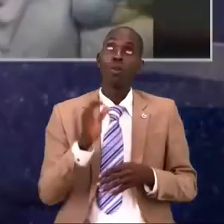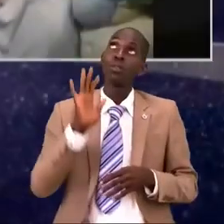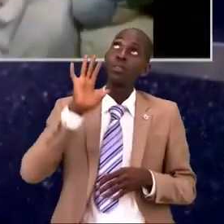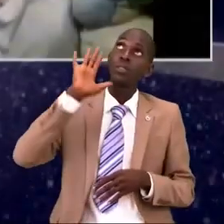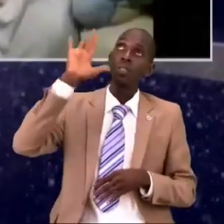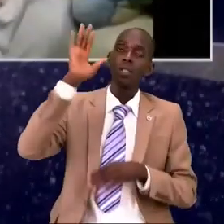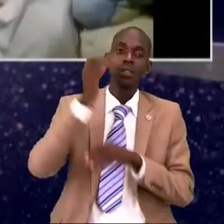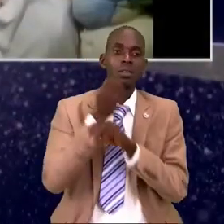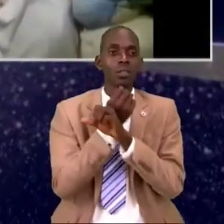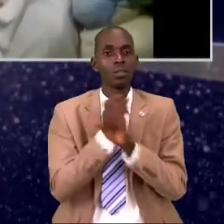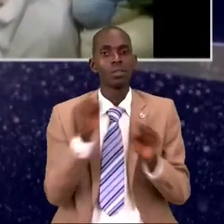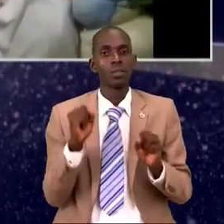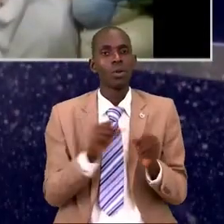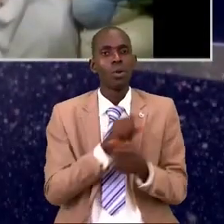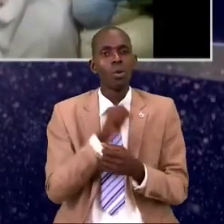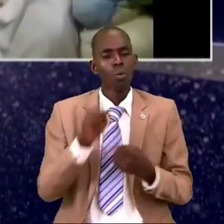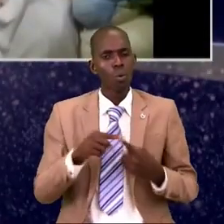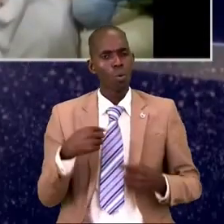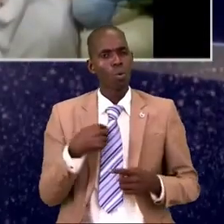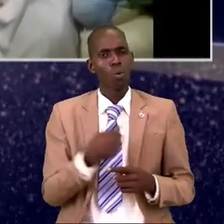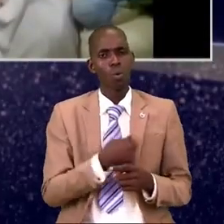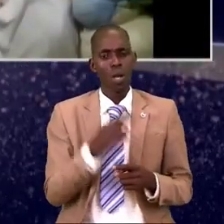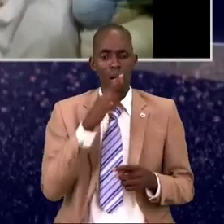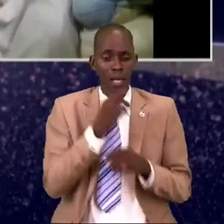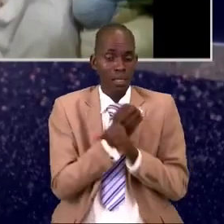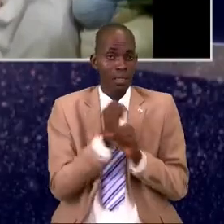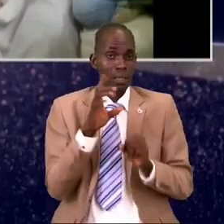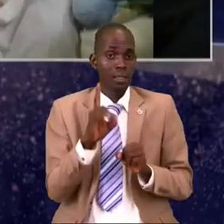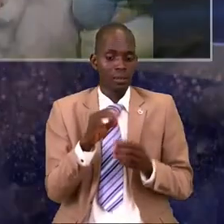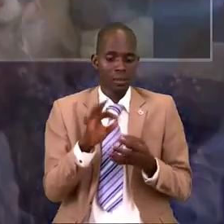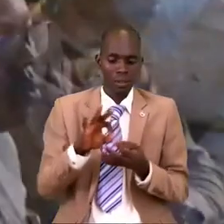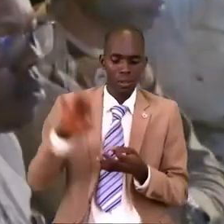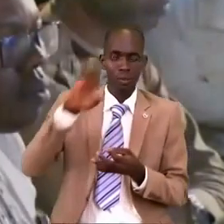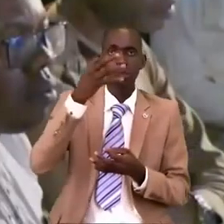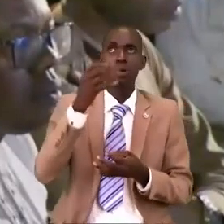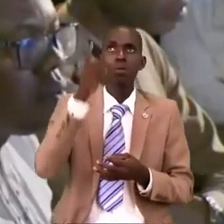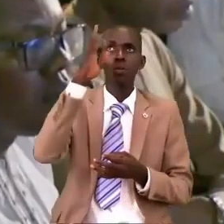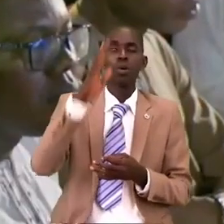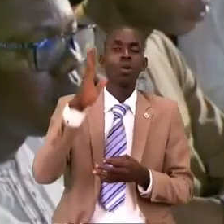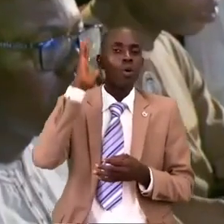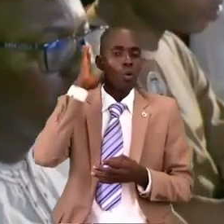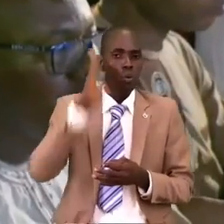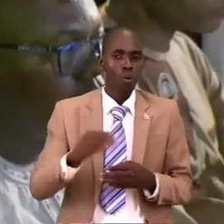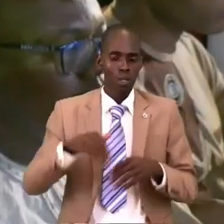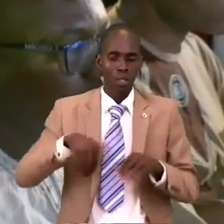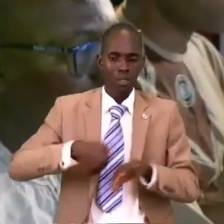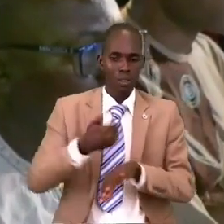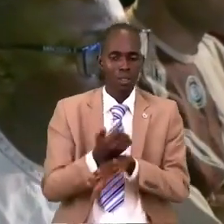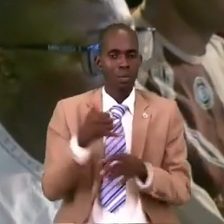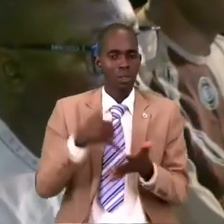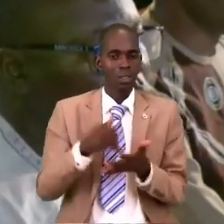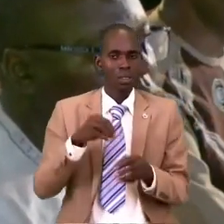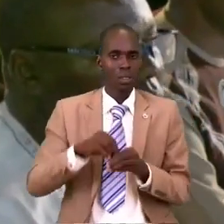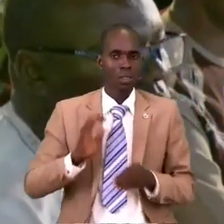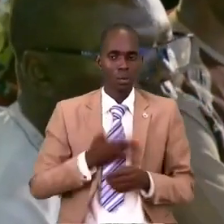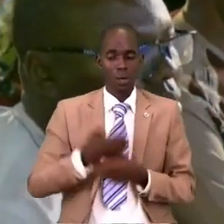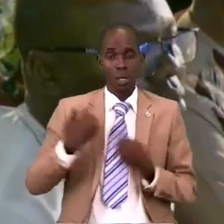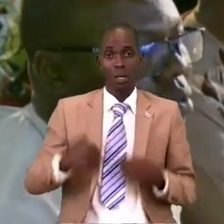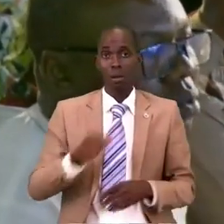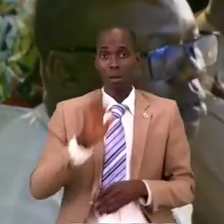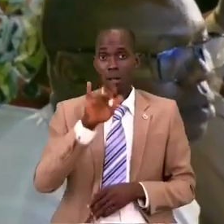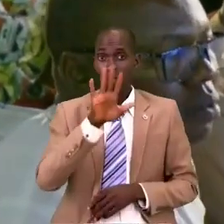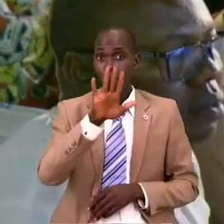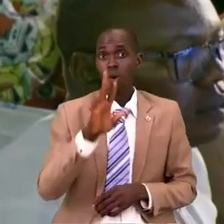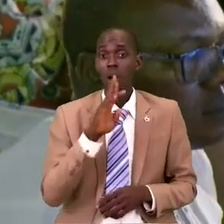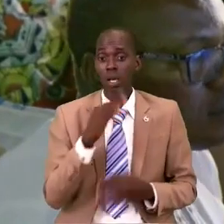Your sins are forgiven. Your life is turned around. Righteousness has replaced sinfulness